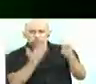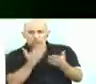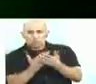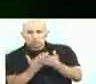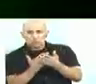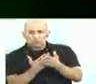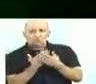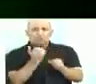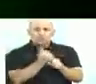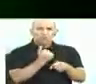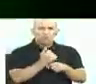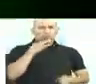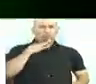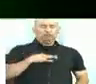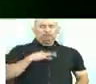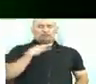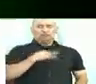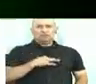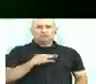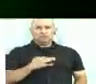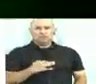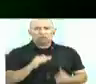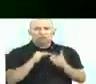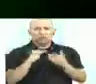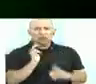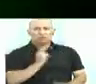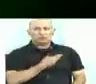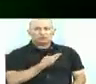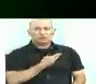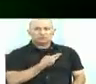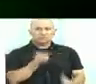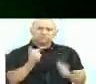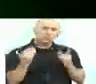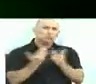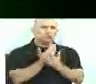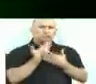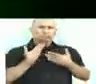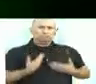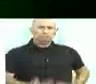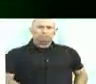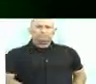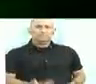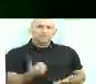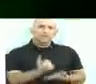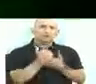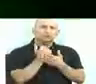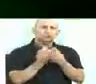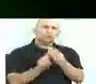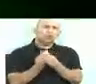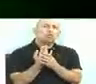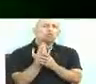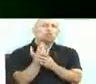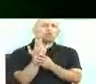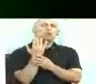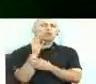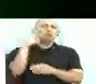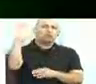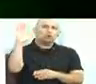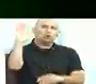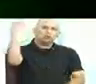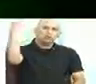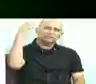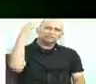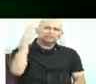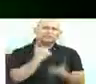good and make it useful. Forgive us and renew us. Help us to grow in your